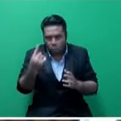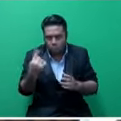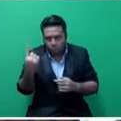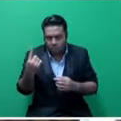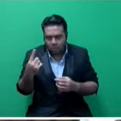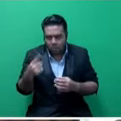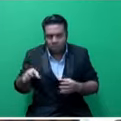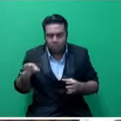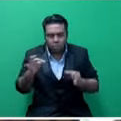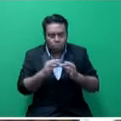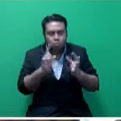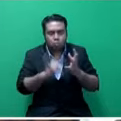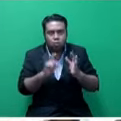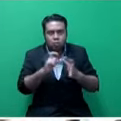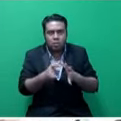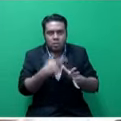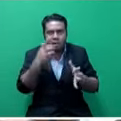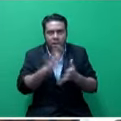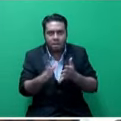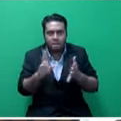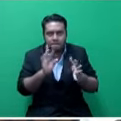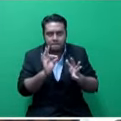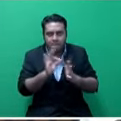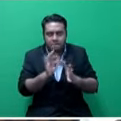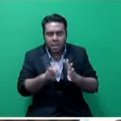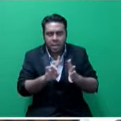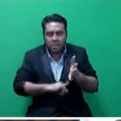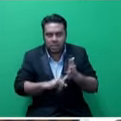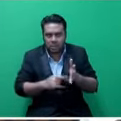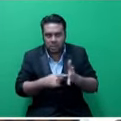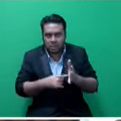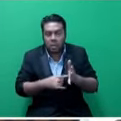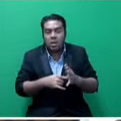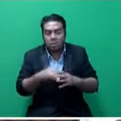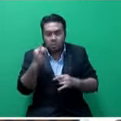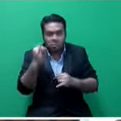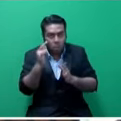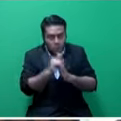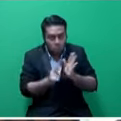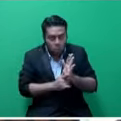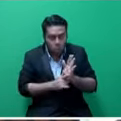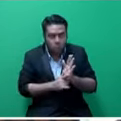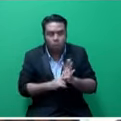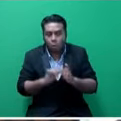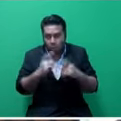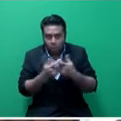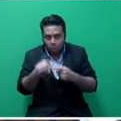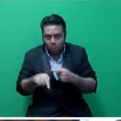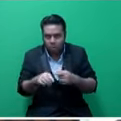issue of cybercrime and serves as a framework for international cooperation between member states to access and share